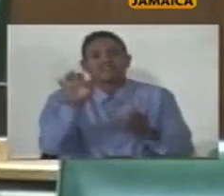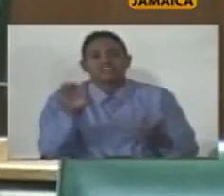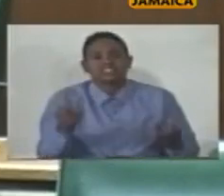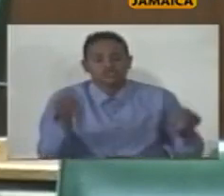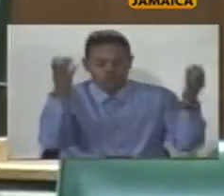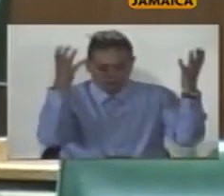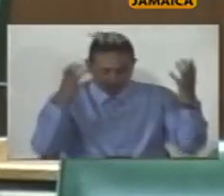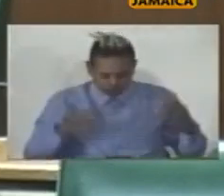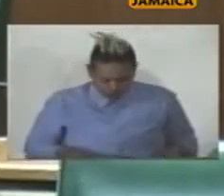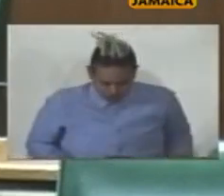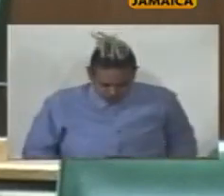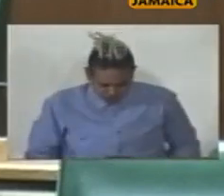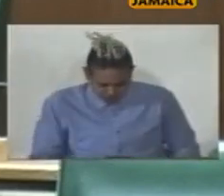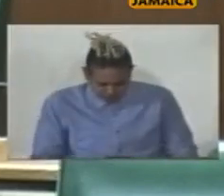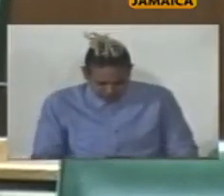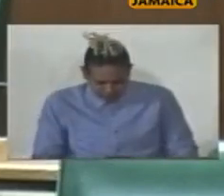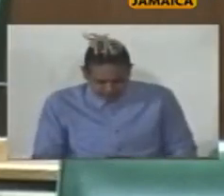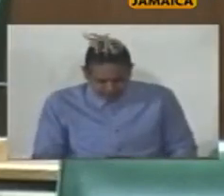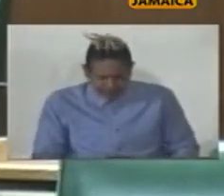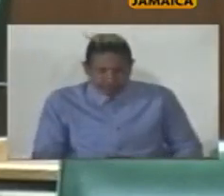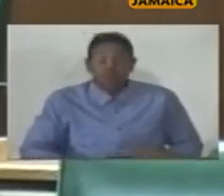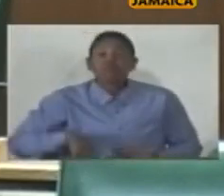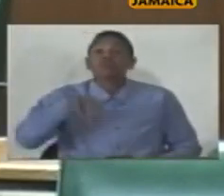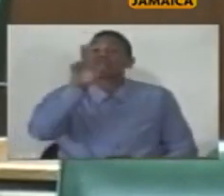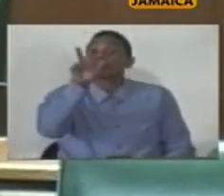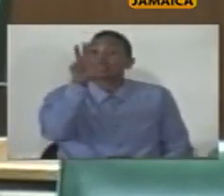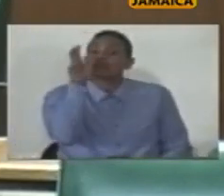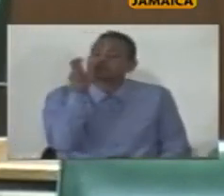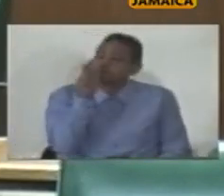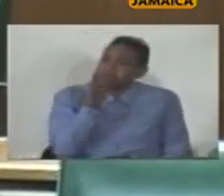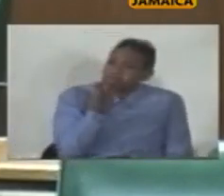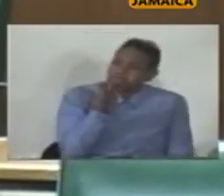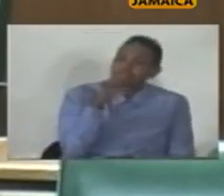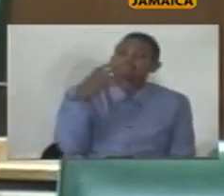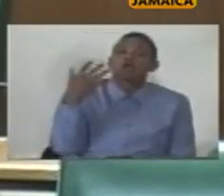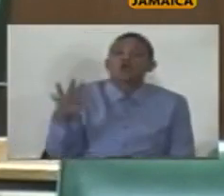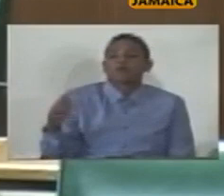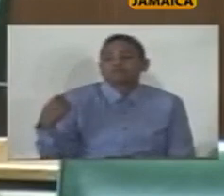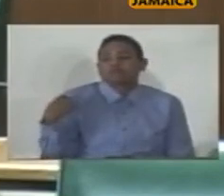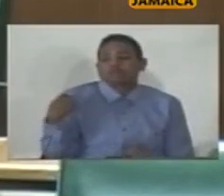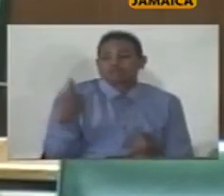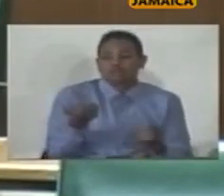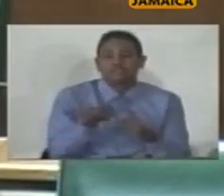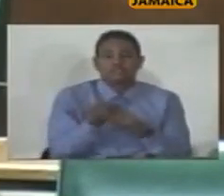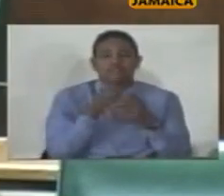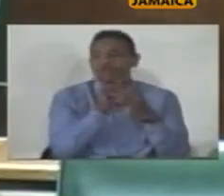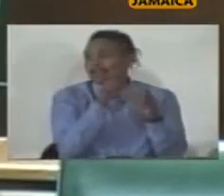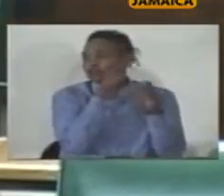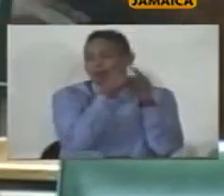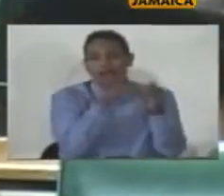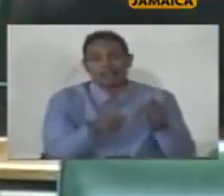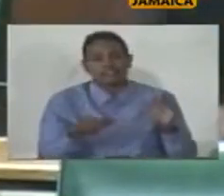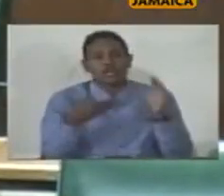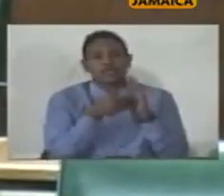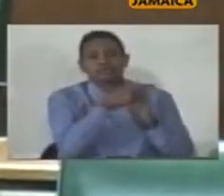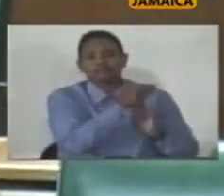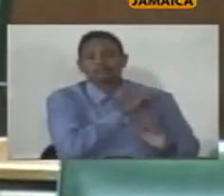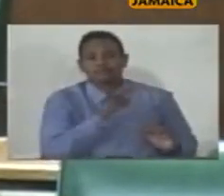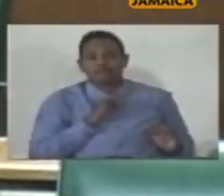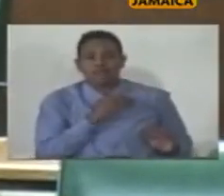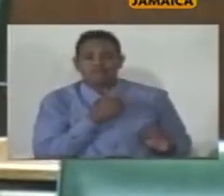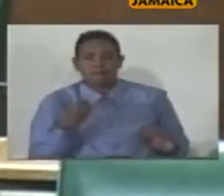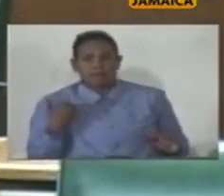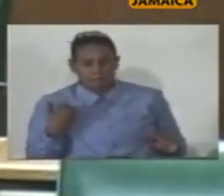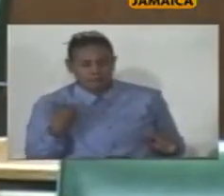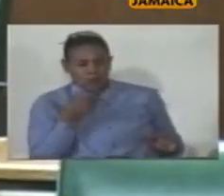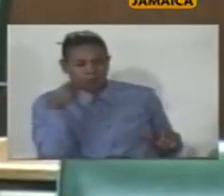Answer: 3 hearings have been completed to date in relation to allegations made against the staff member in